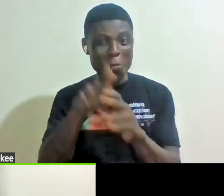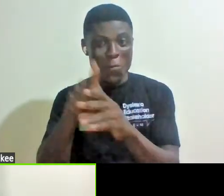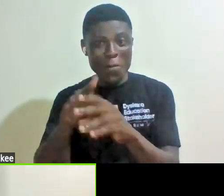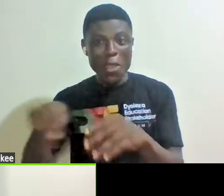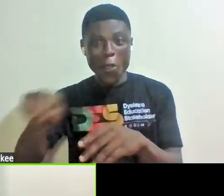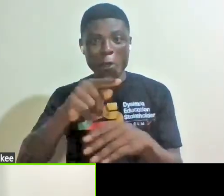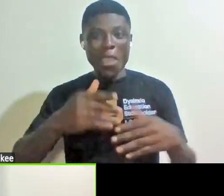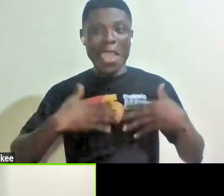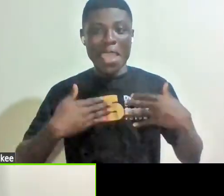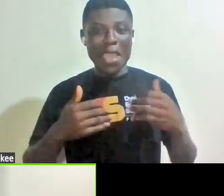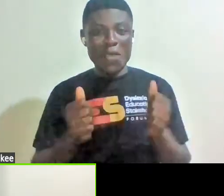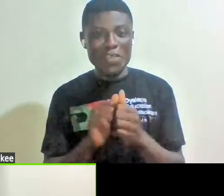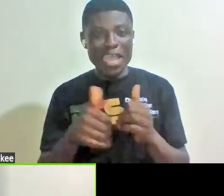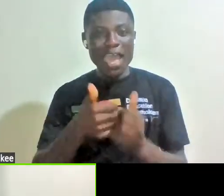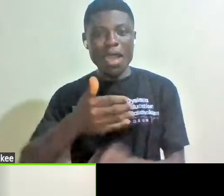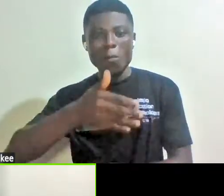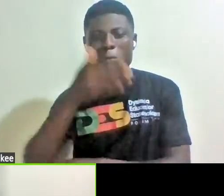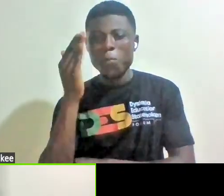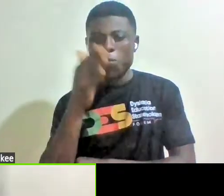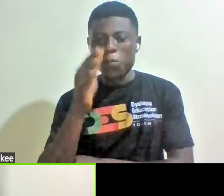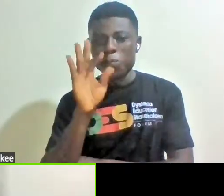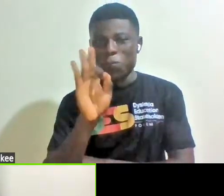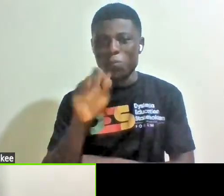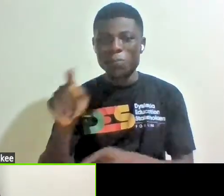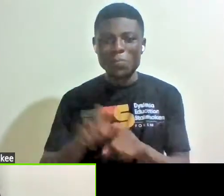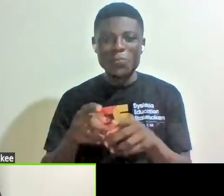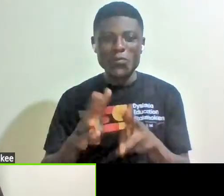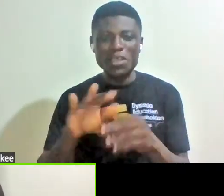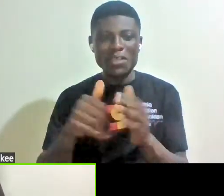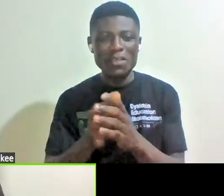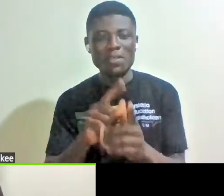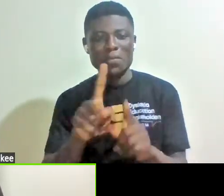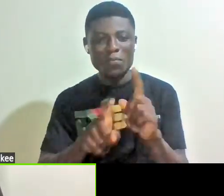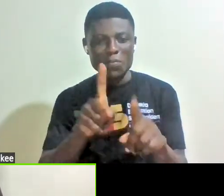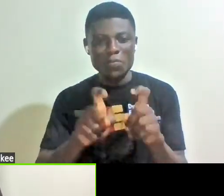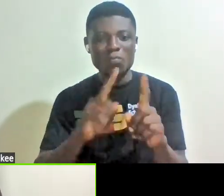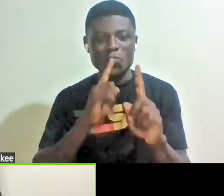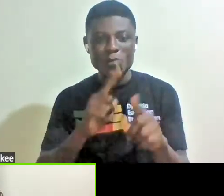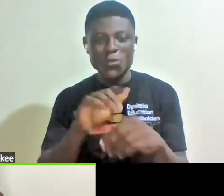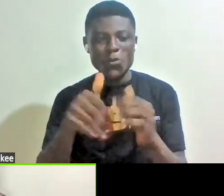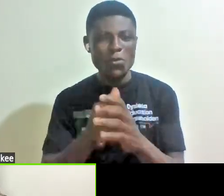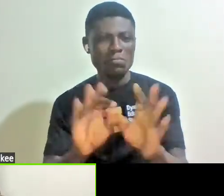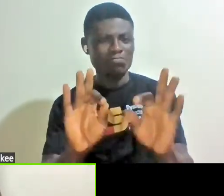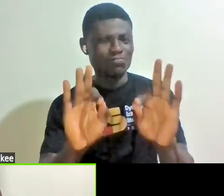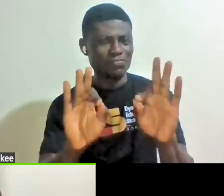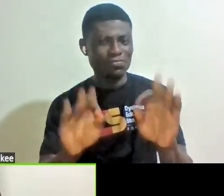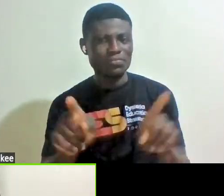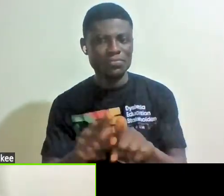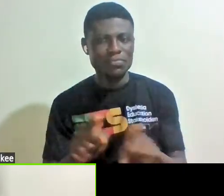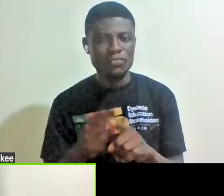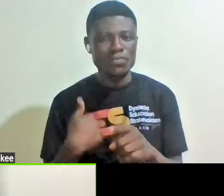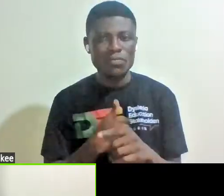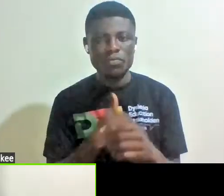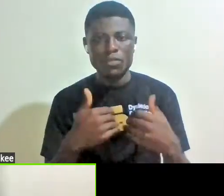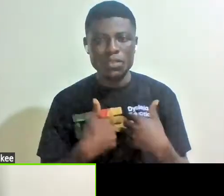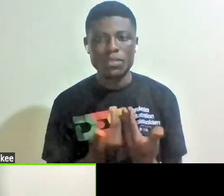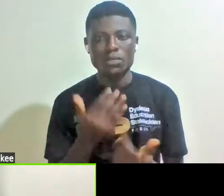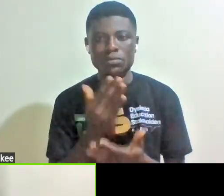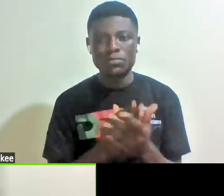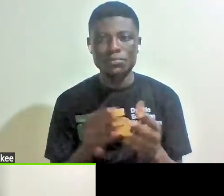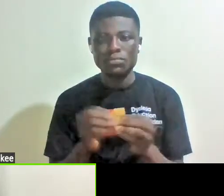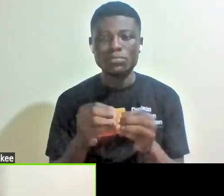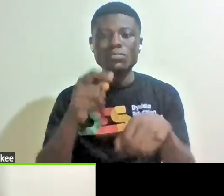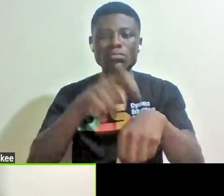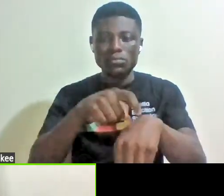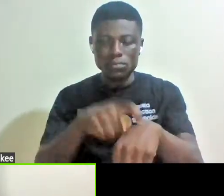happy with the presentation and the way that their questions have been answered. We do have a little bit more